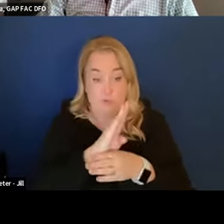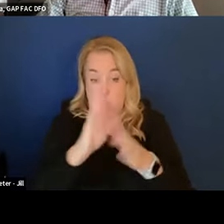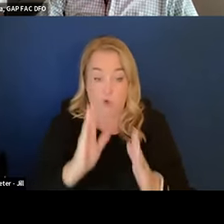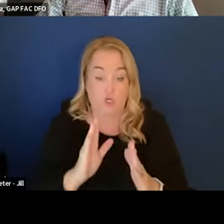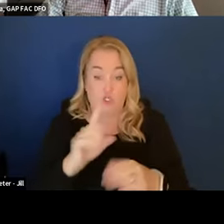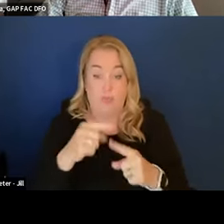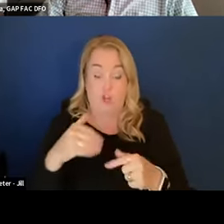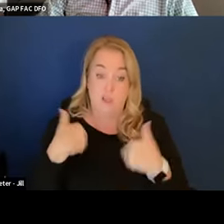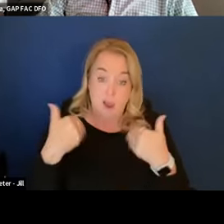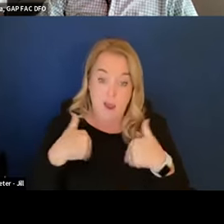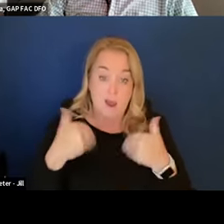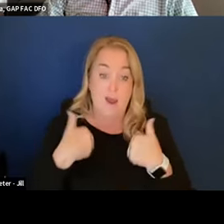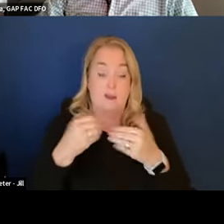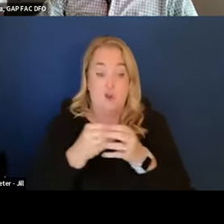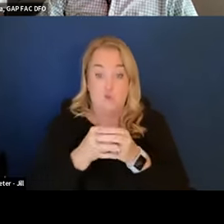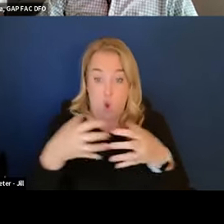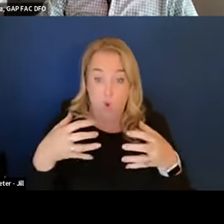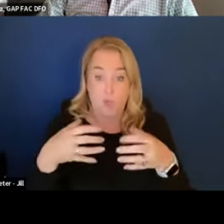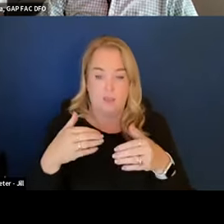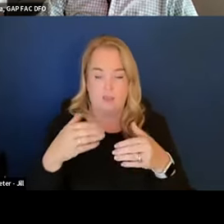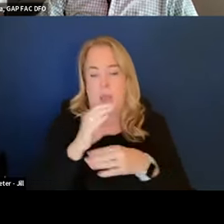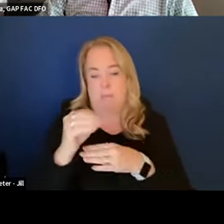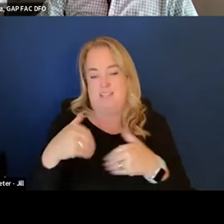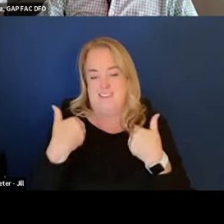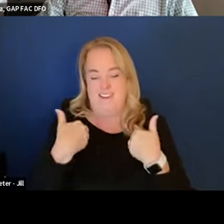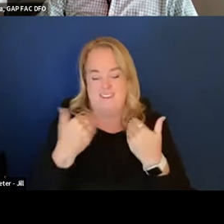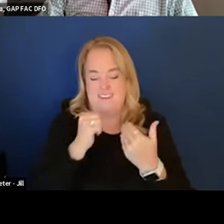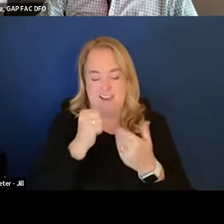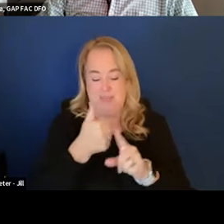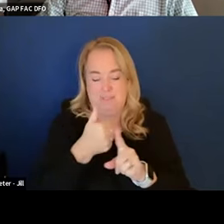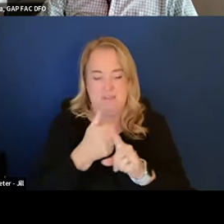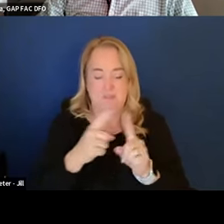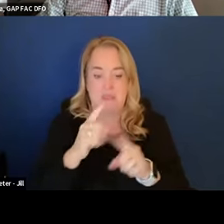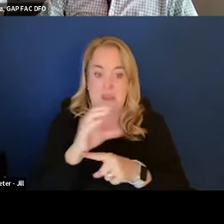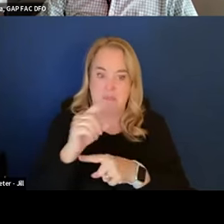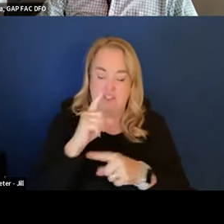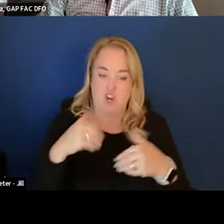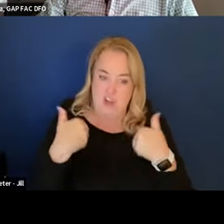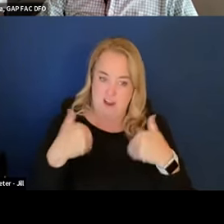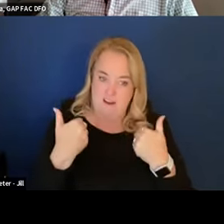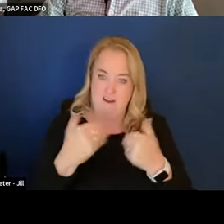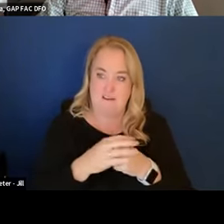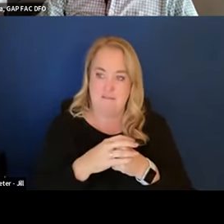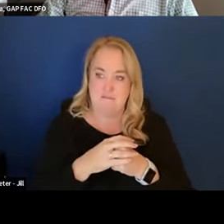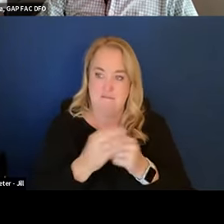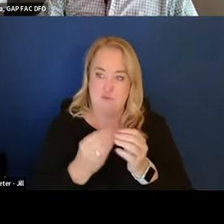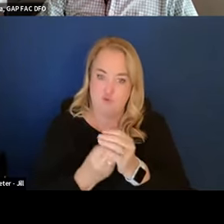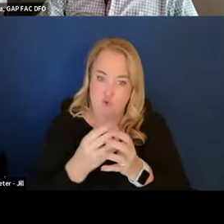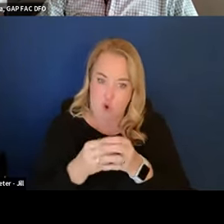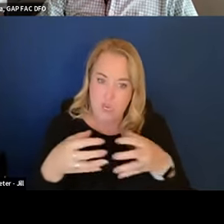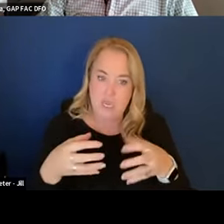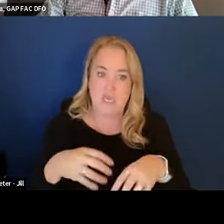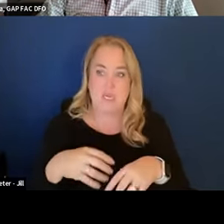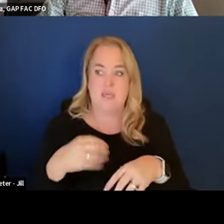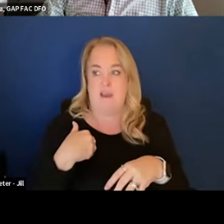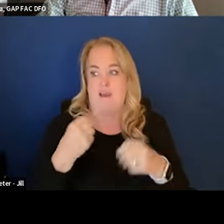when they're young and growing, and I mean the company young, and not necessarily the entrepreneurs, but when the companies are young, they're growing, they've got a